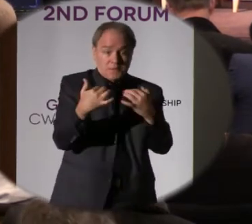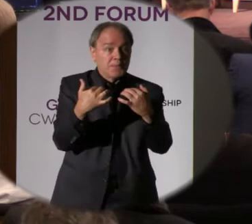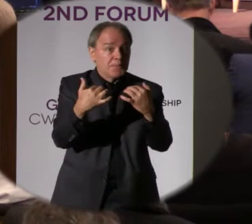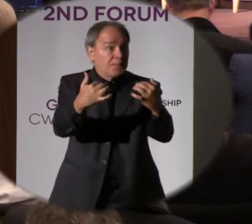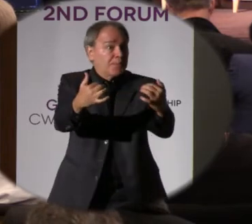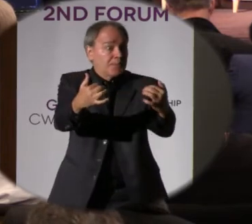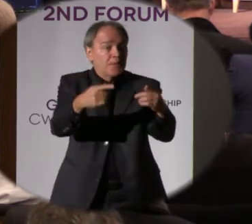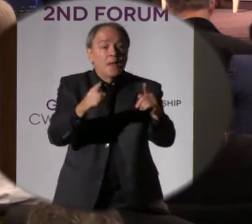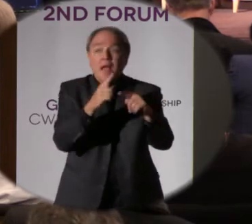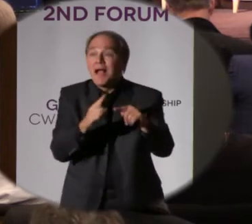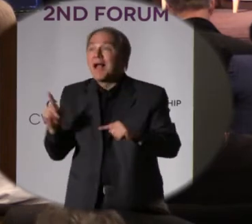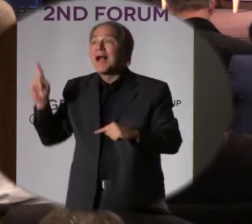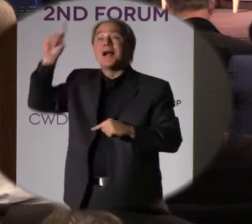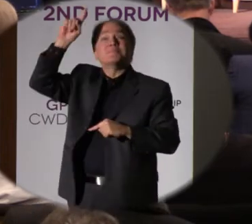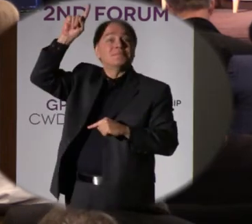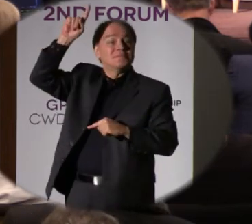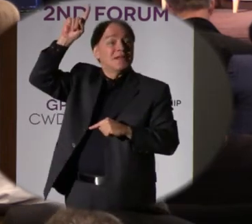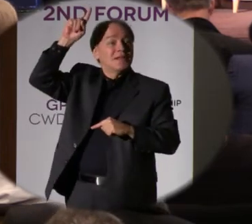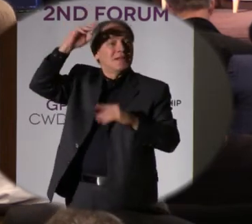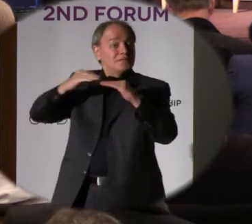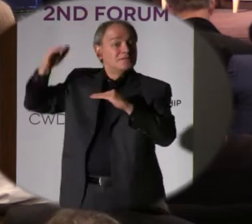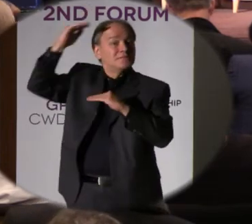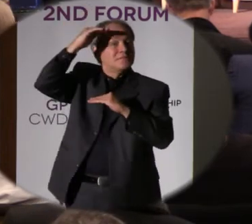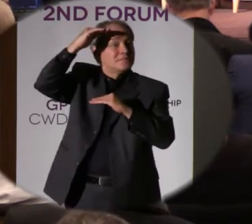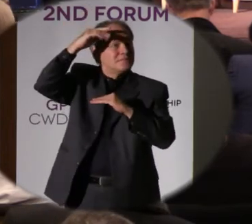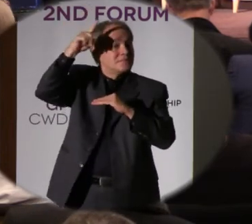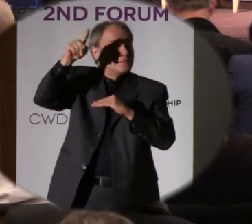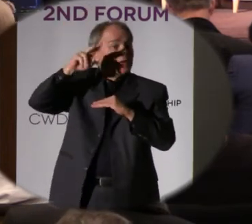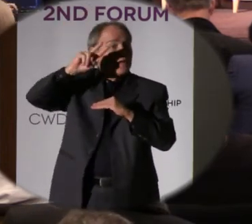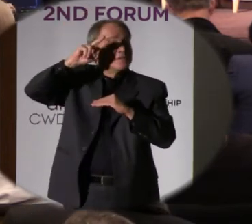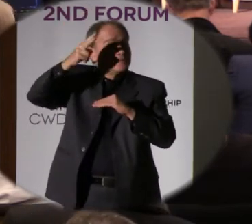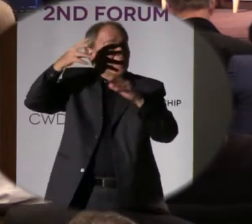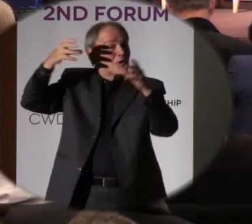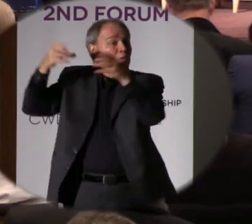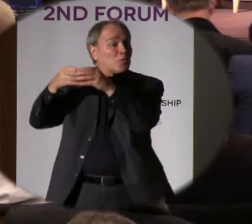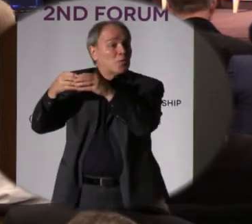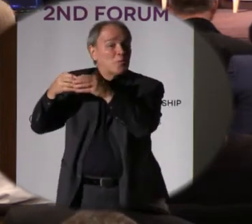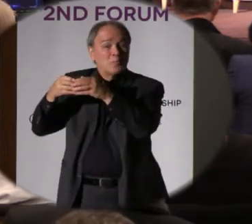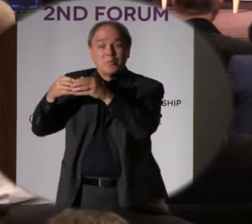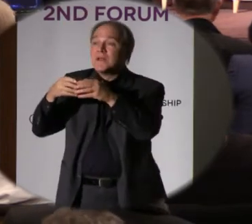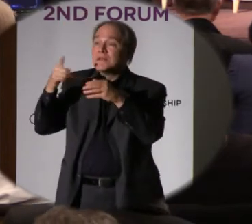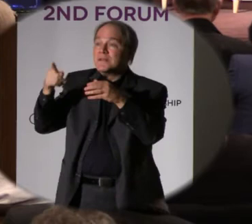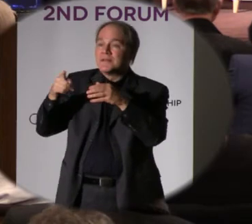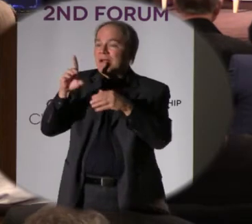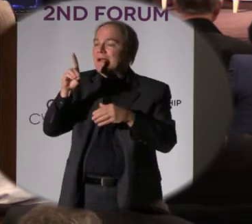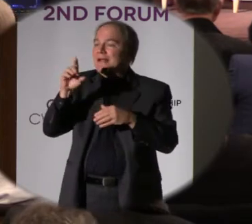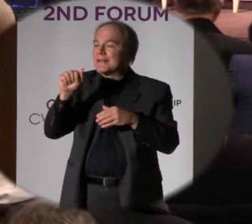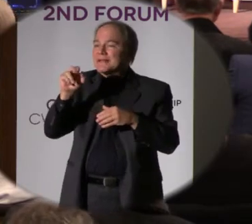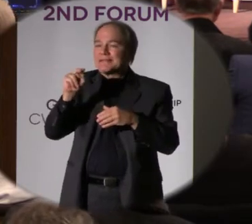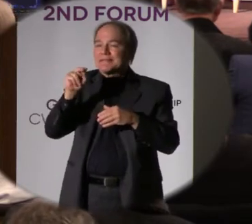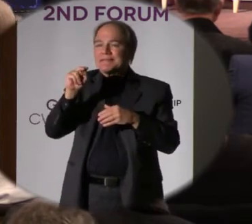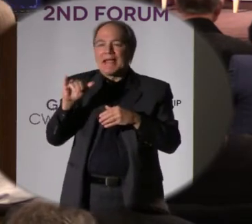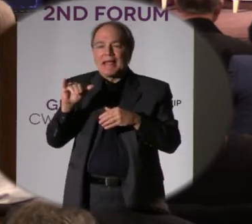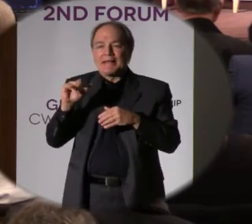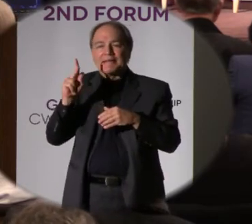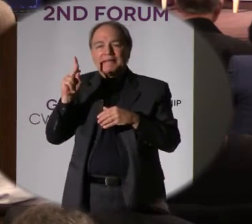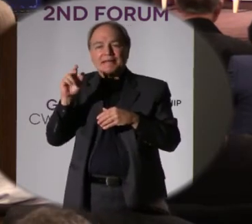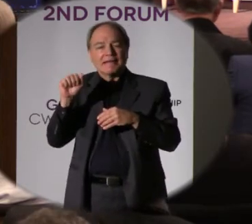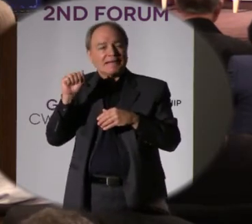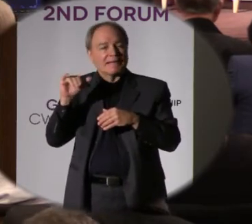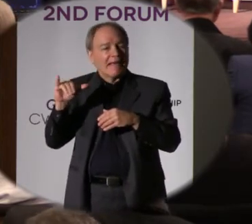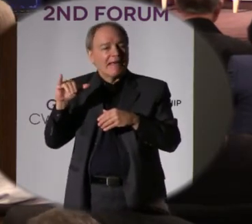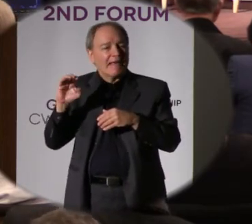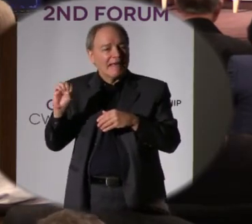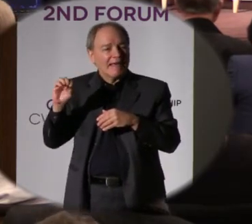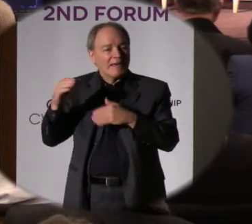have a second group of participants in Danny K. We've done this to accommodate